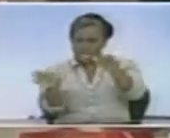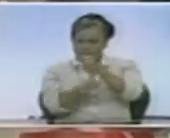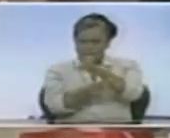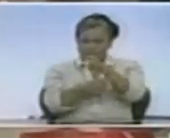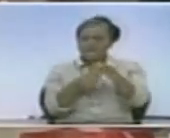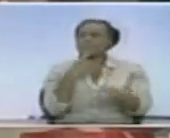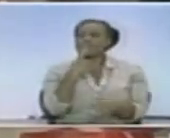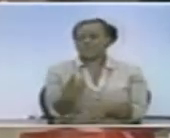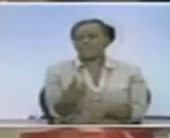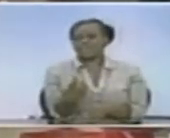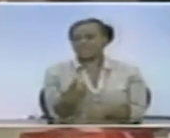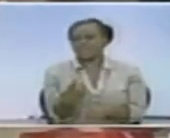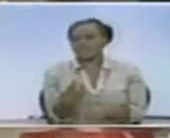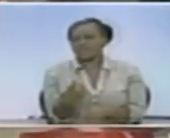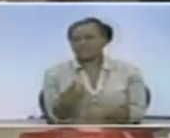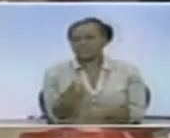Well,